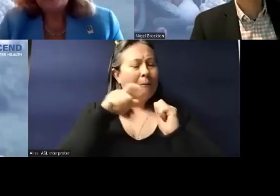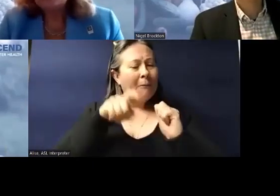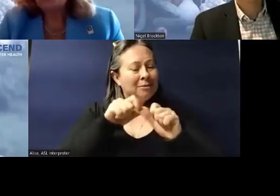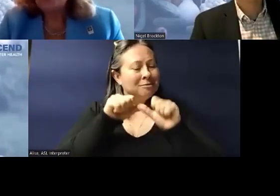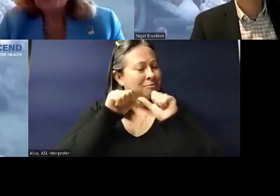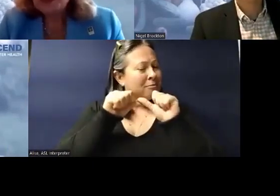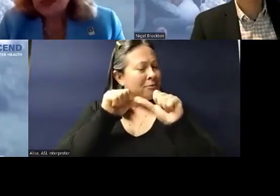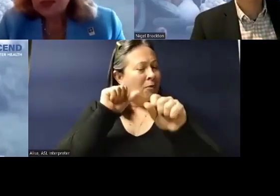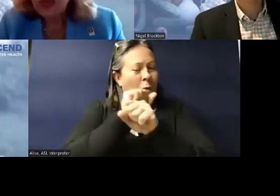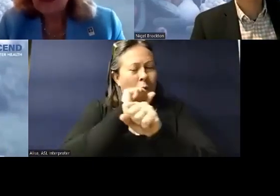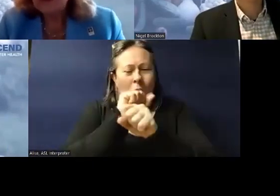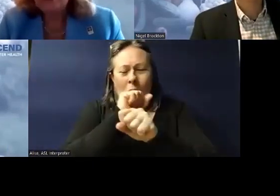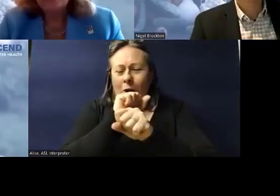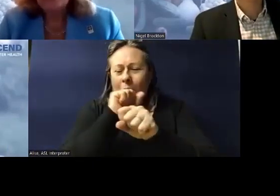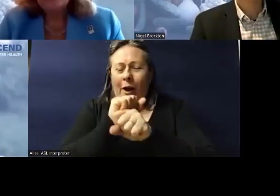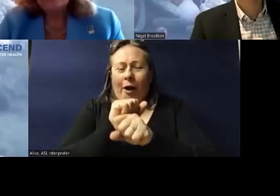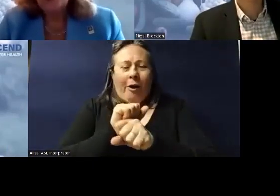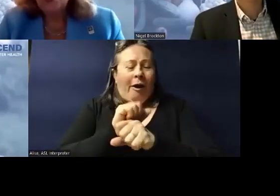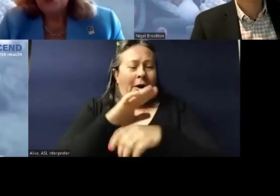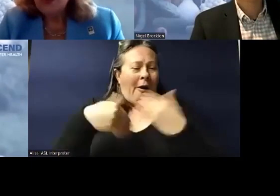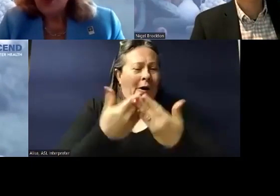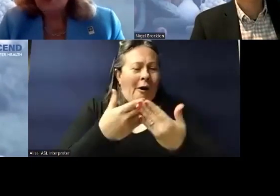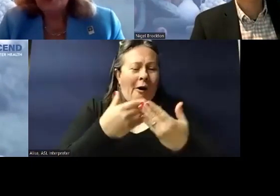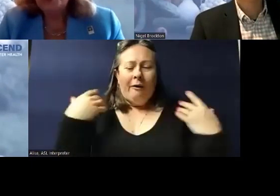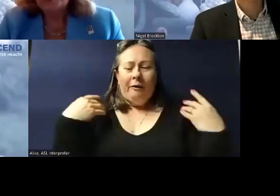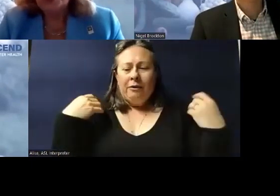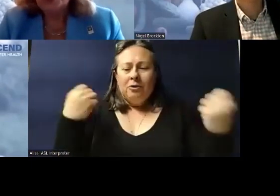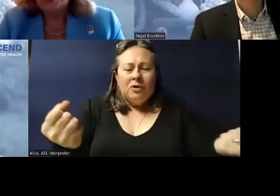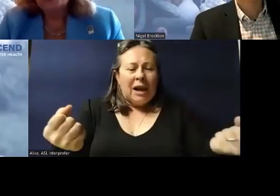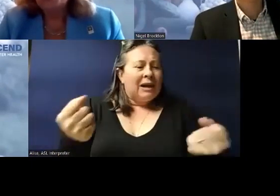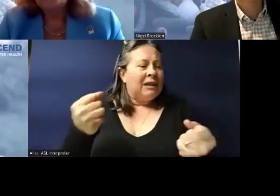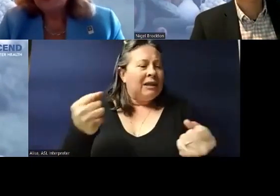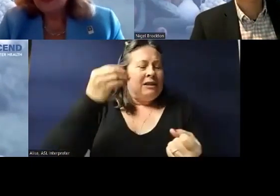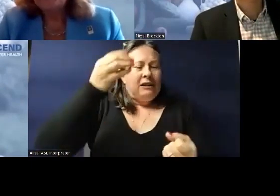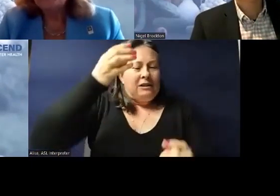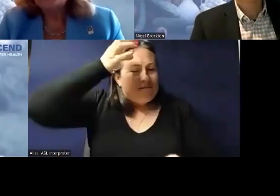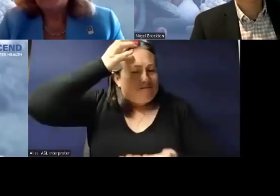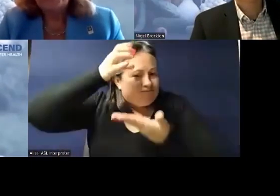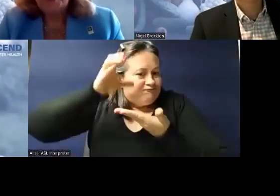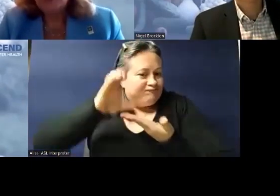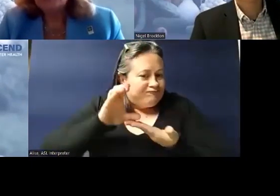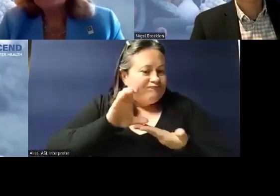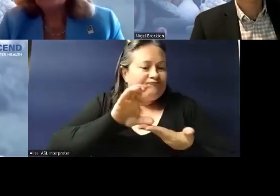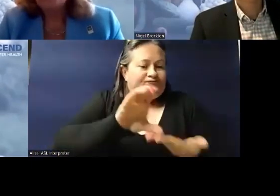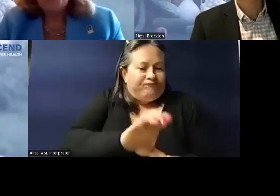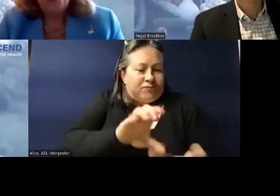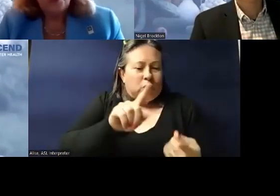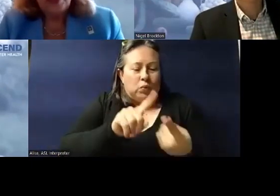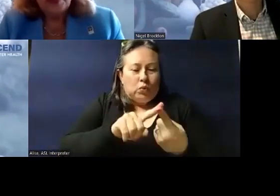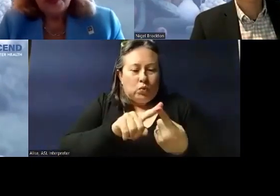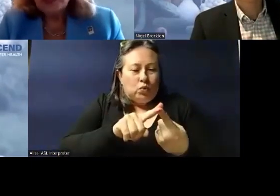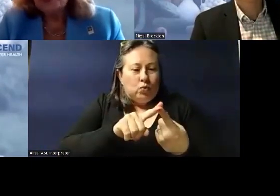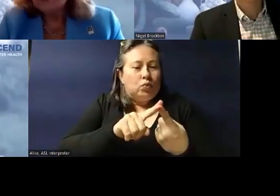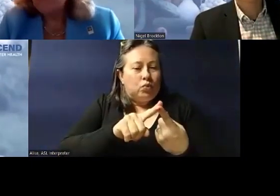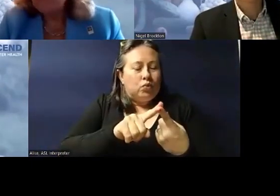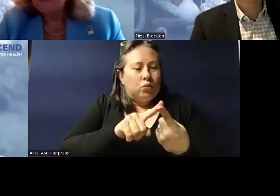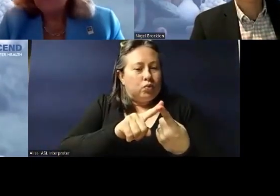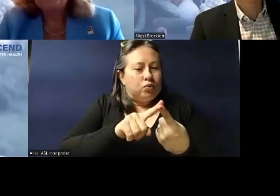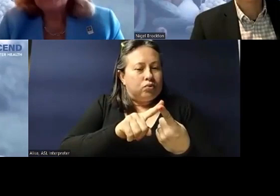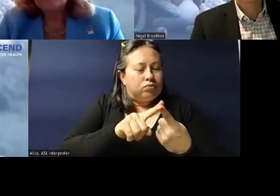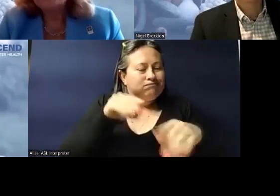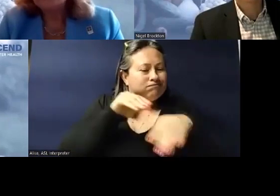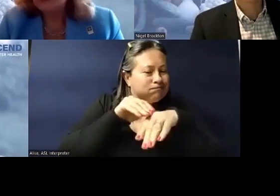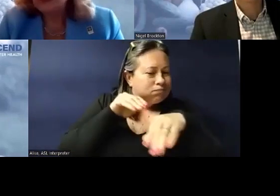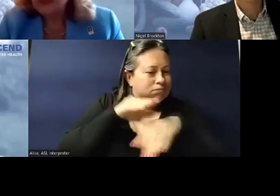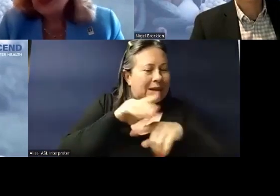and bring our strength and our knowledge to be able to fight all the issues that we